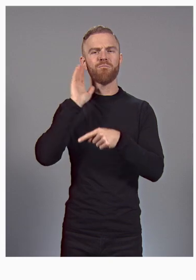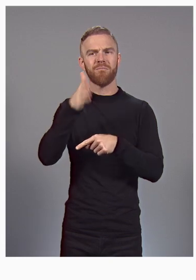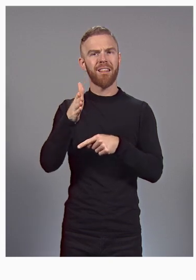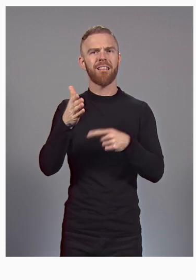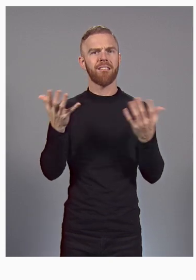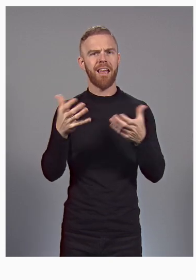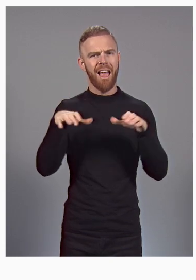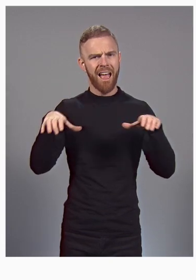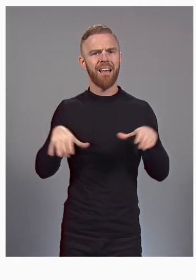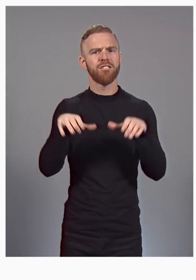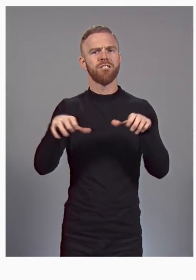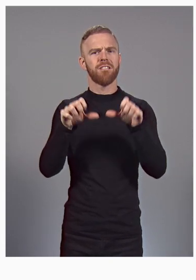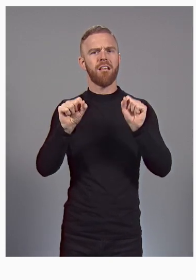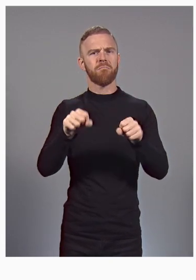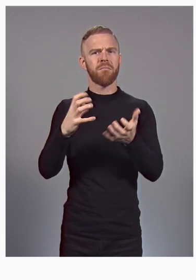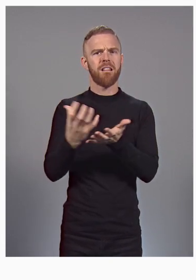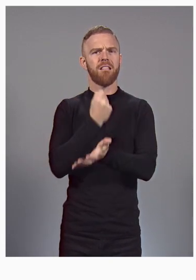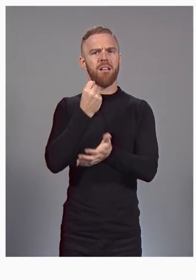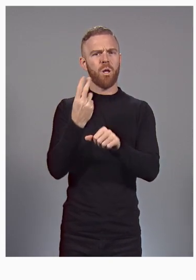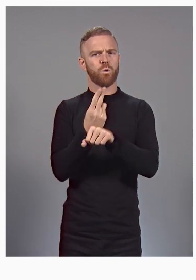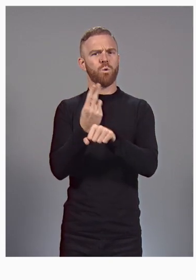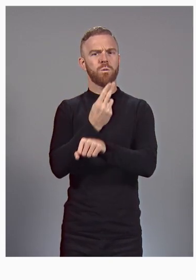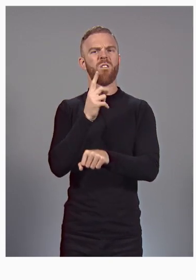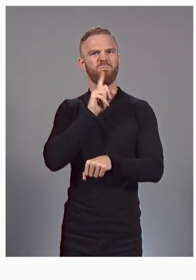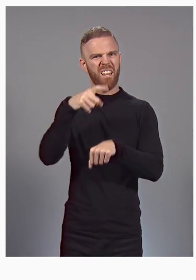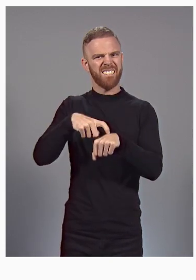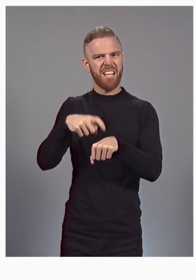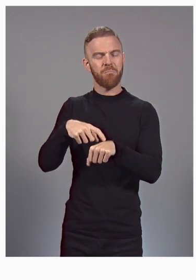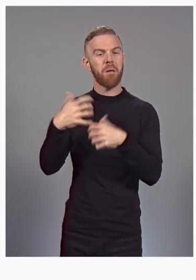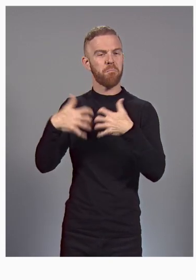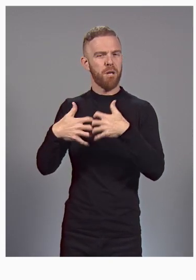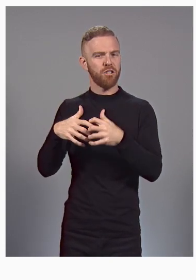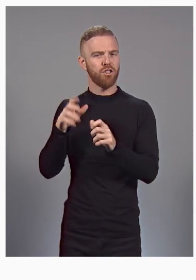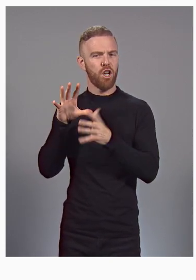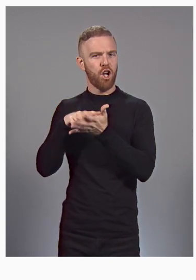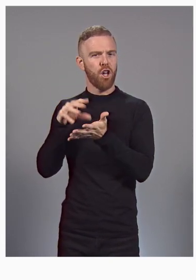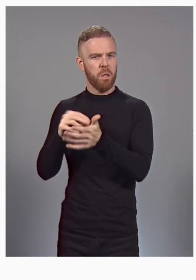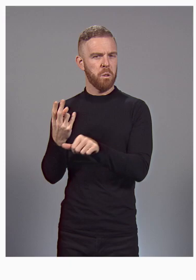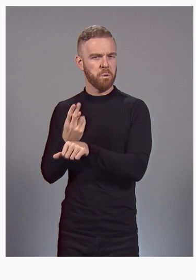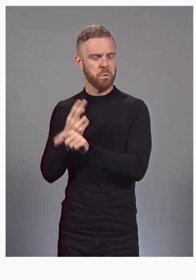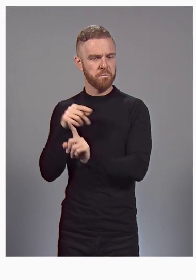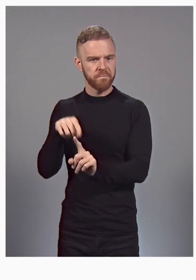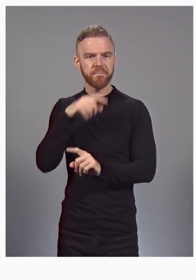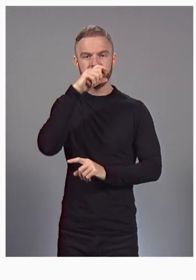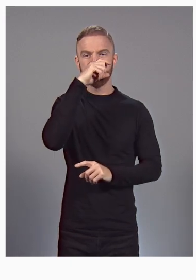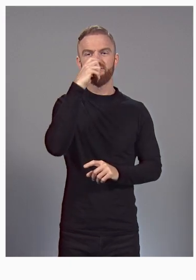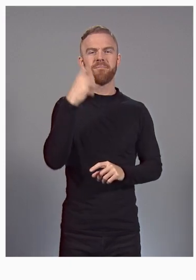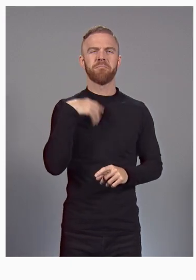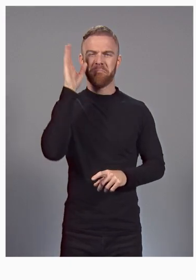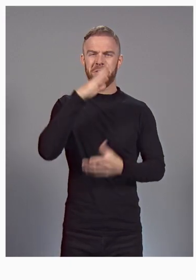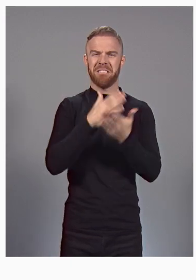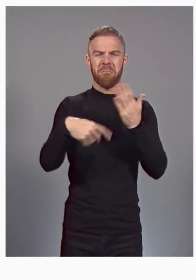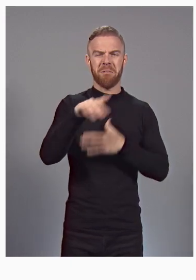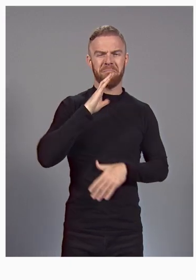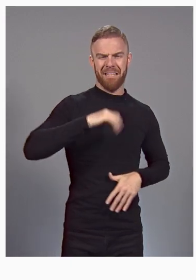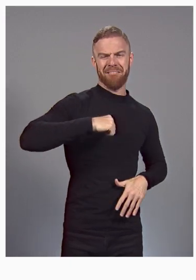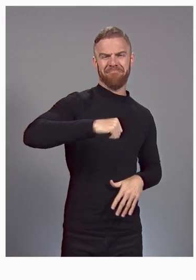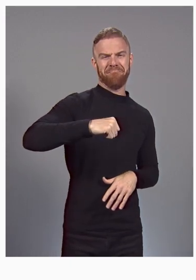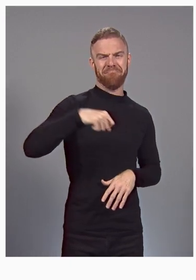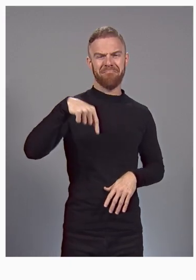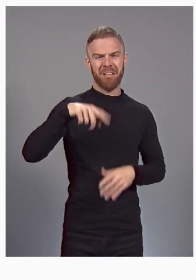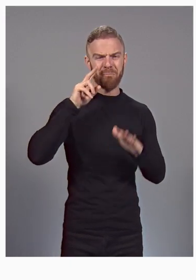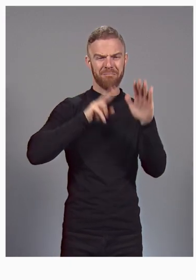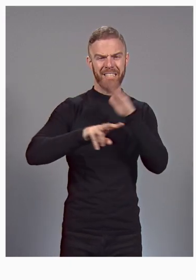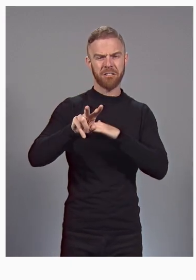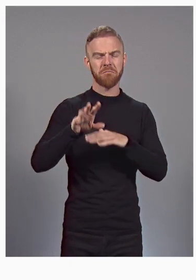will be actionable in real time using ML. I'm sure many of you are pretty skeptical of this prediction, and